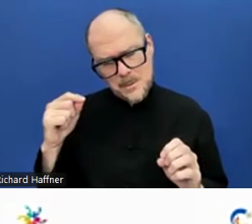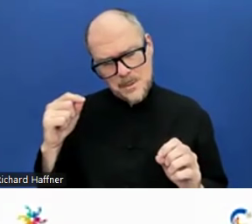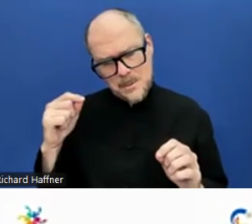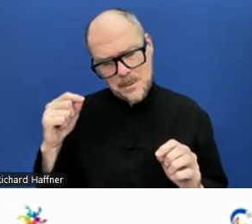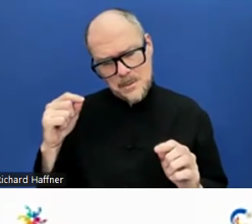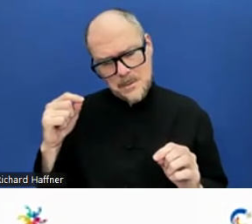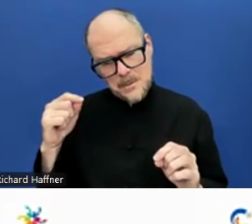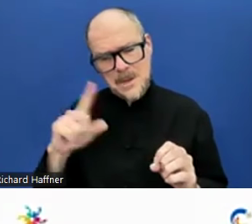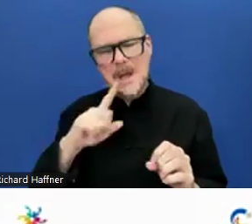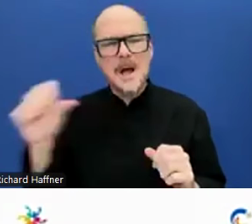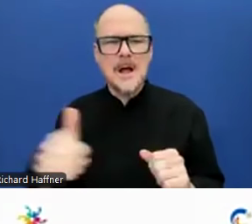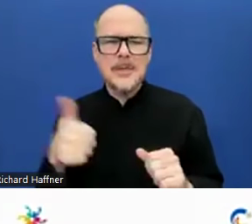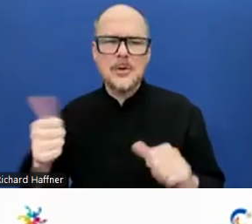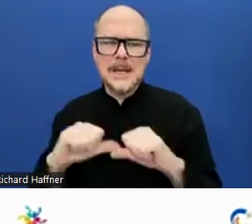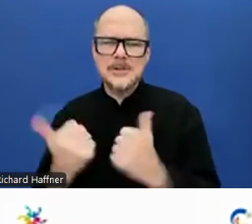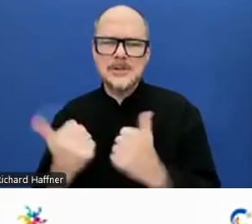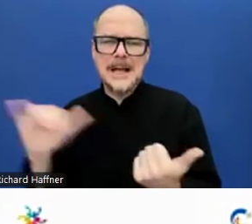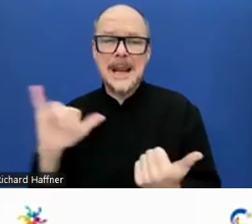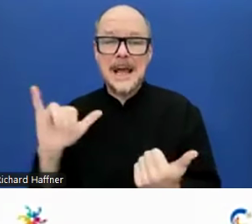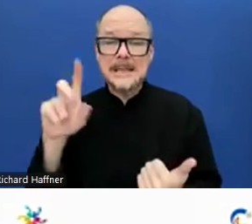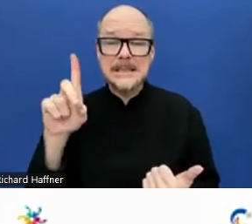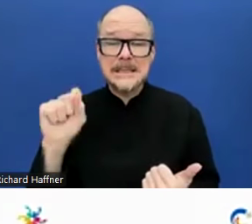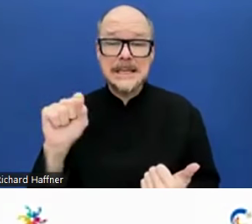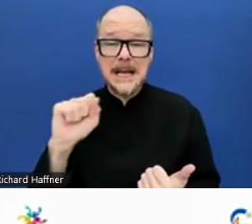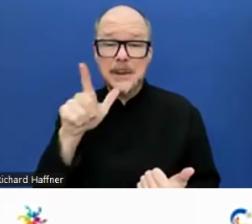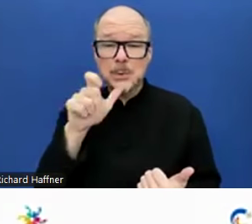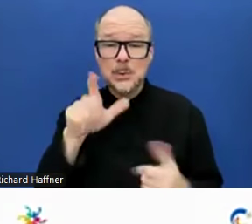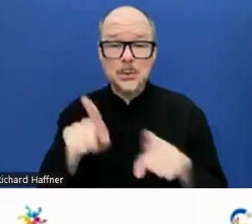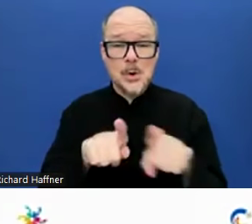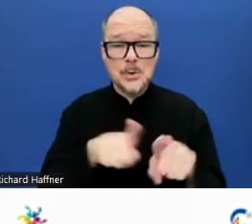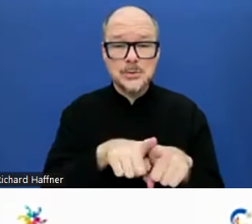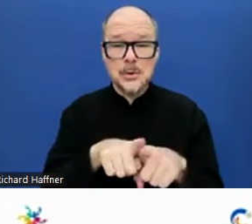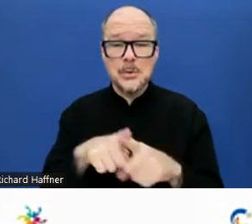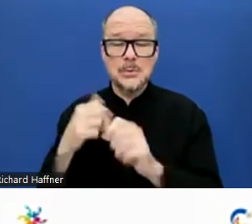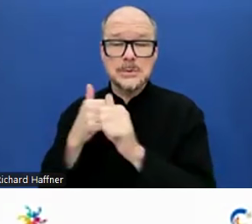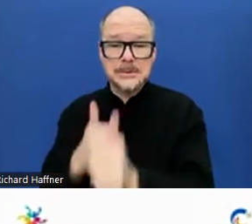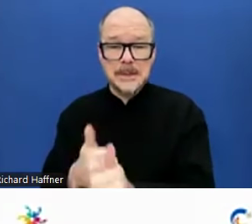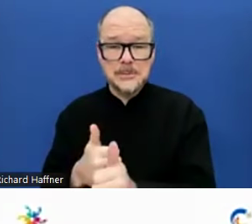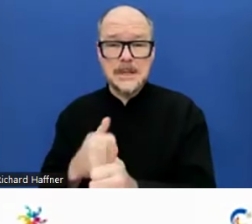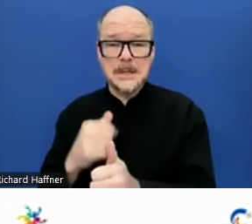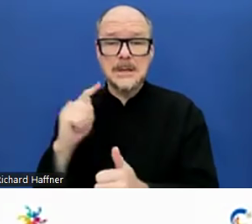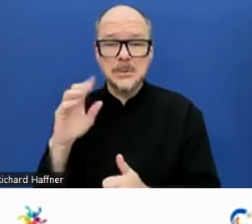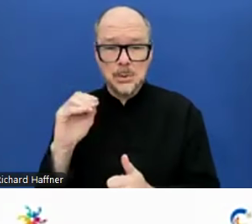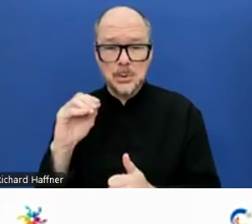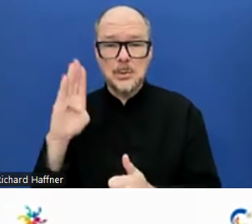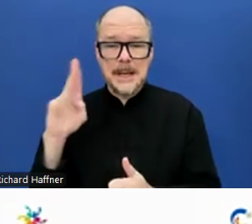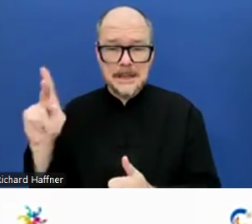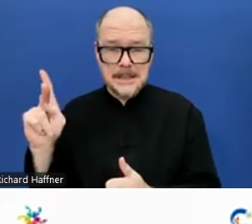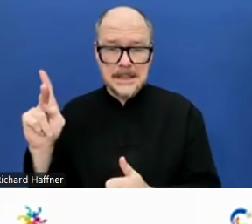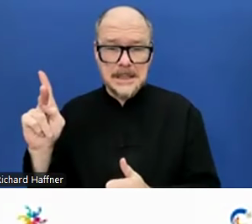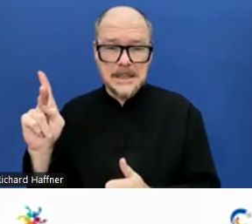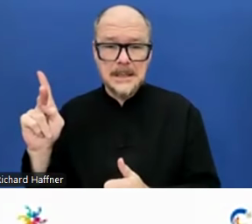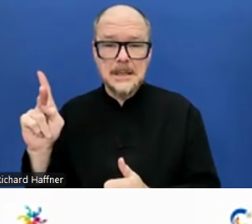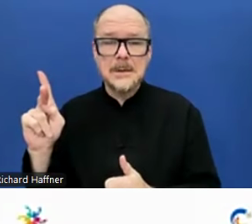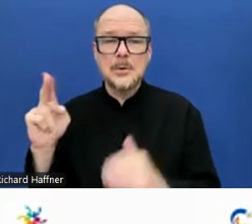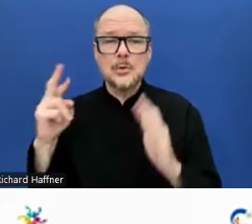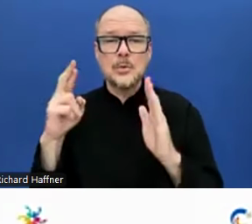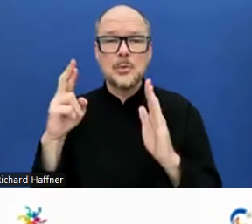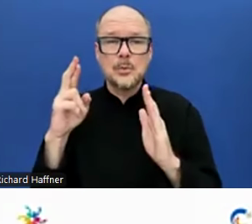other agency like if DDS, who's also subject to the Bagley-Keene rule,